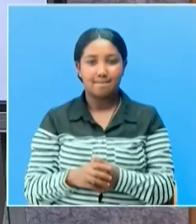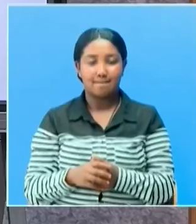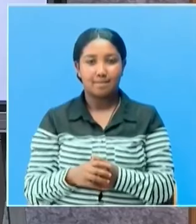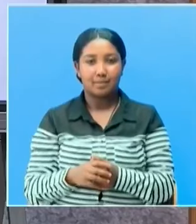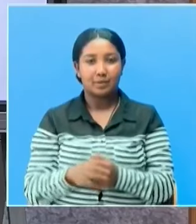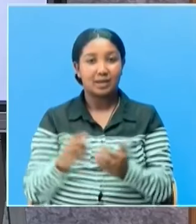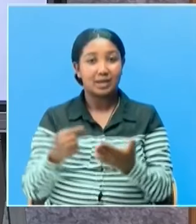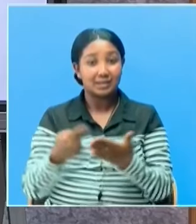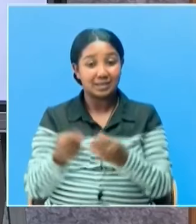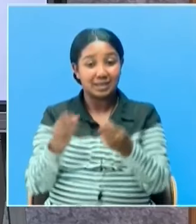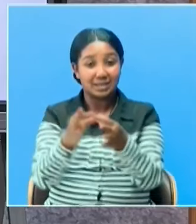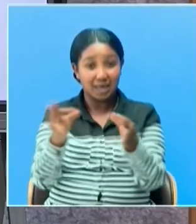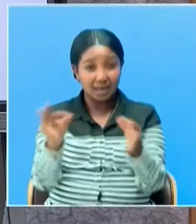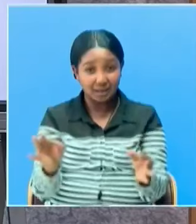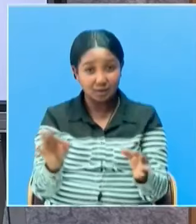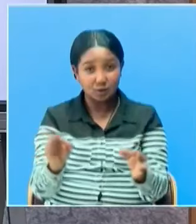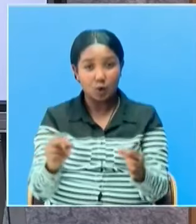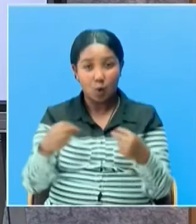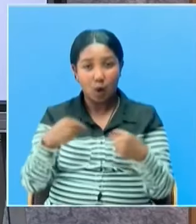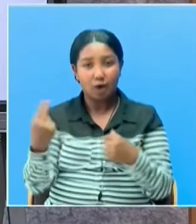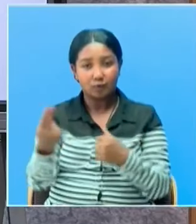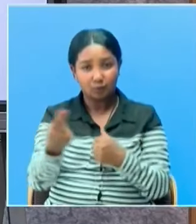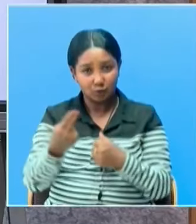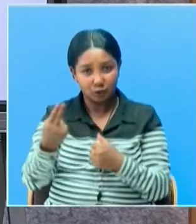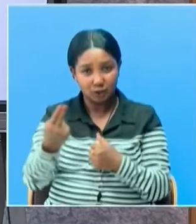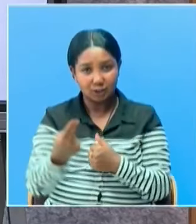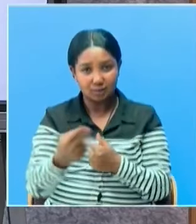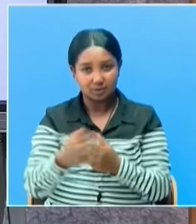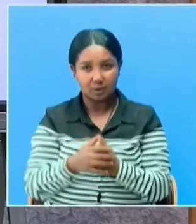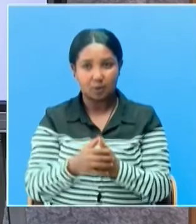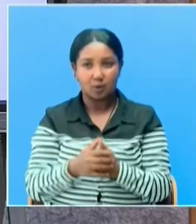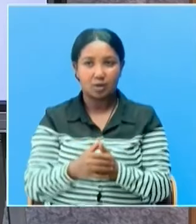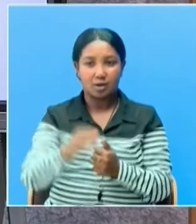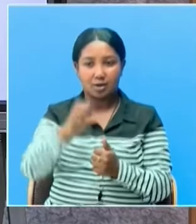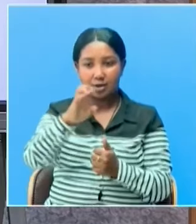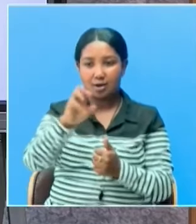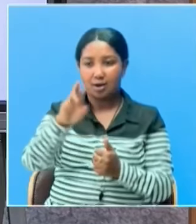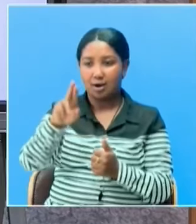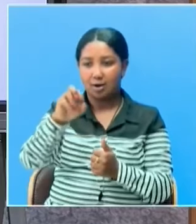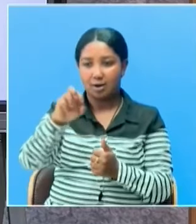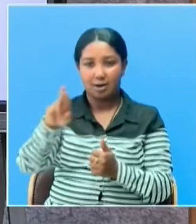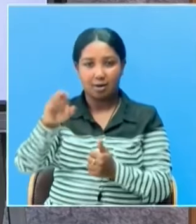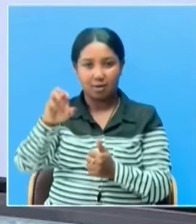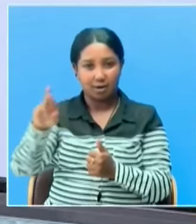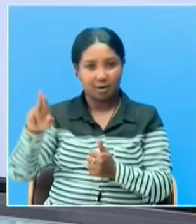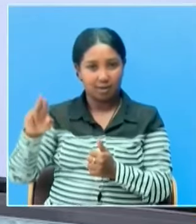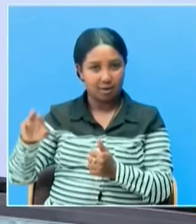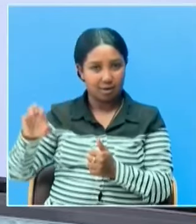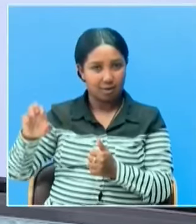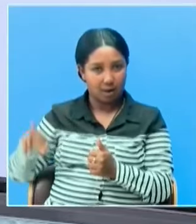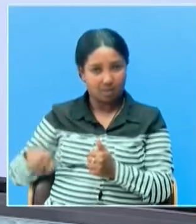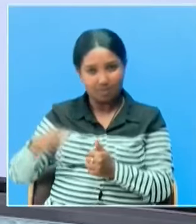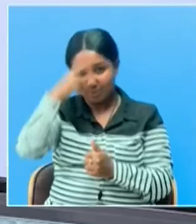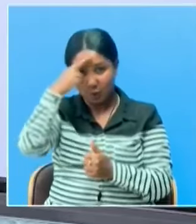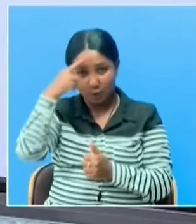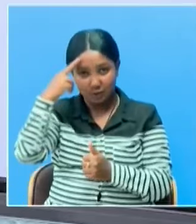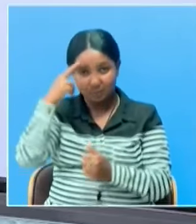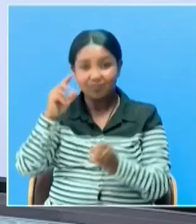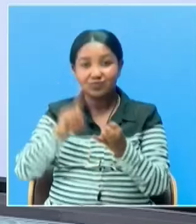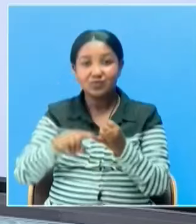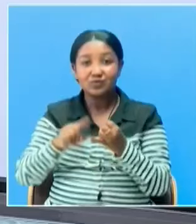In this sentence, we have to use just ER because it is ended